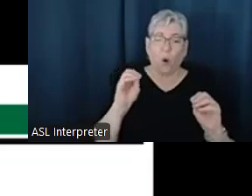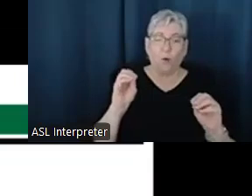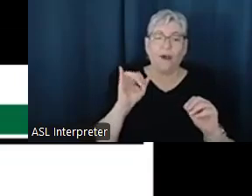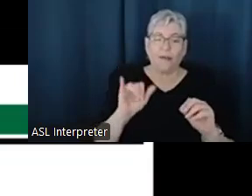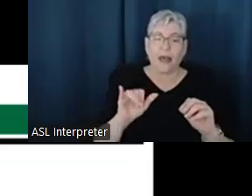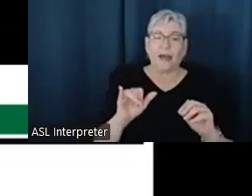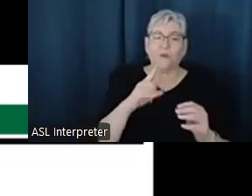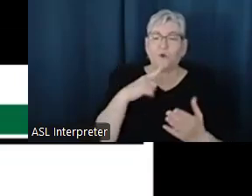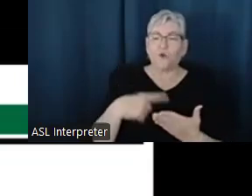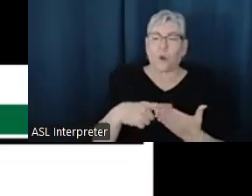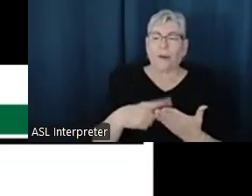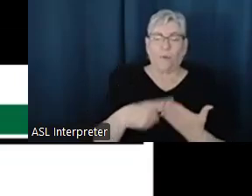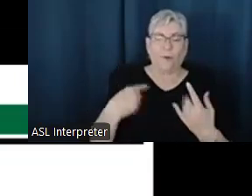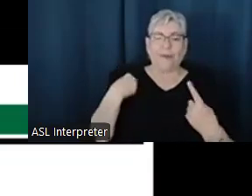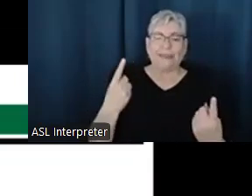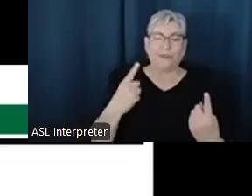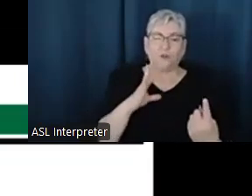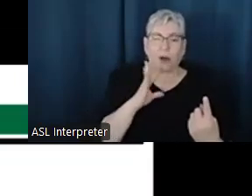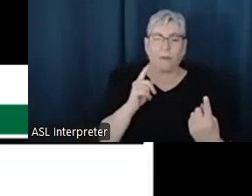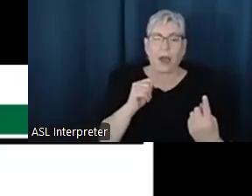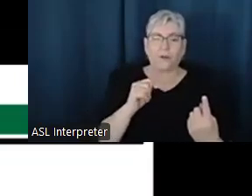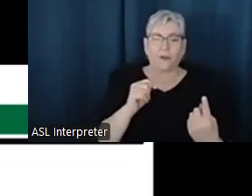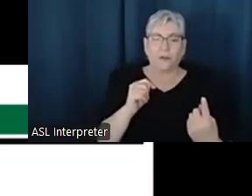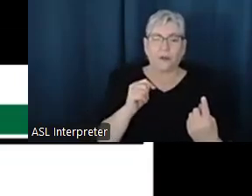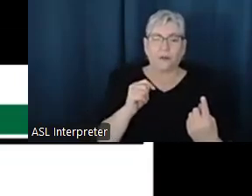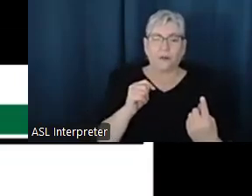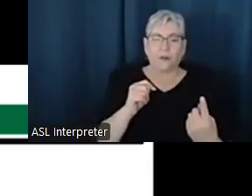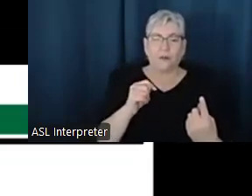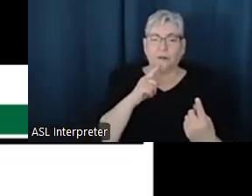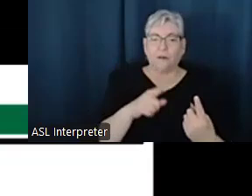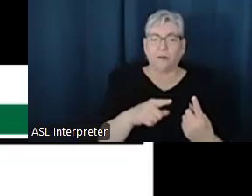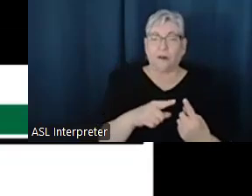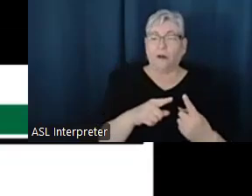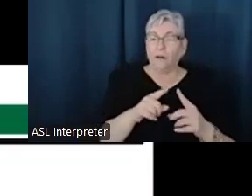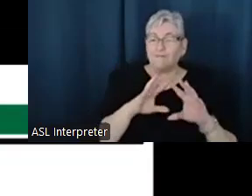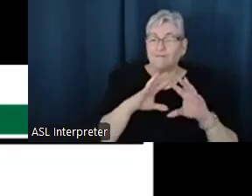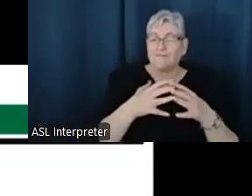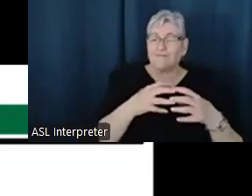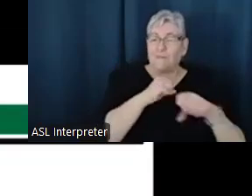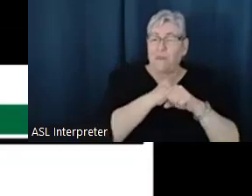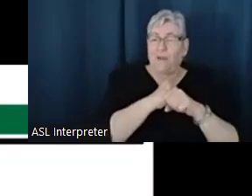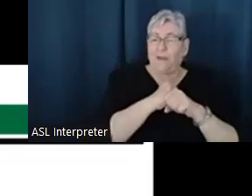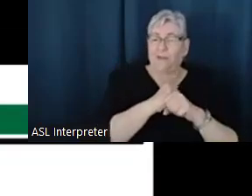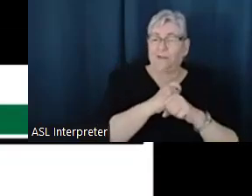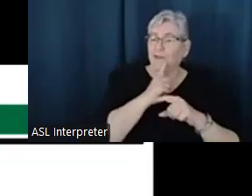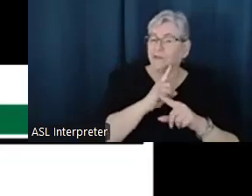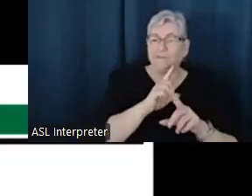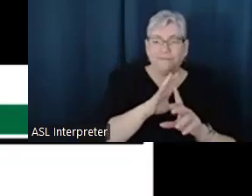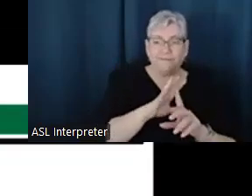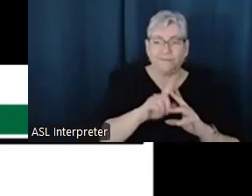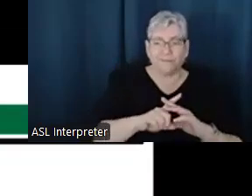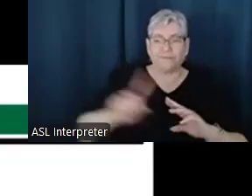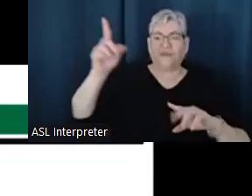been discussing in terms of breaking out of that bubble for youth, allowing them to do things